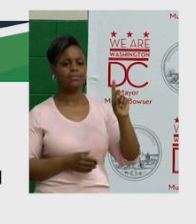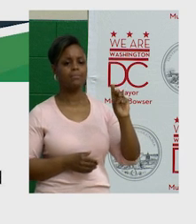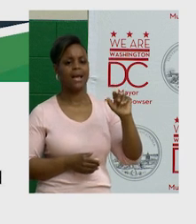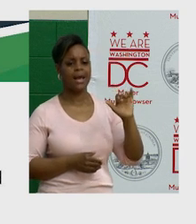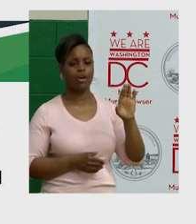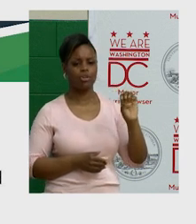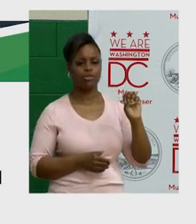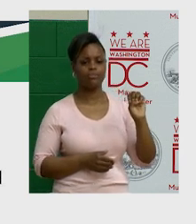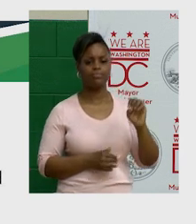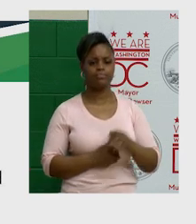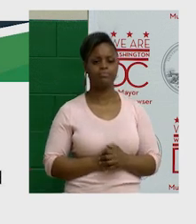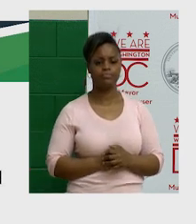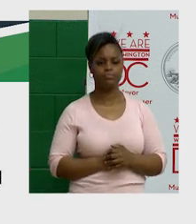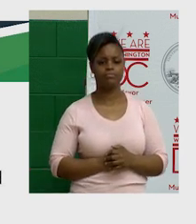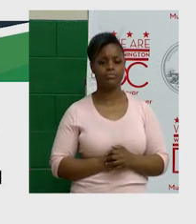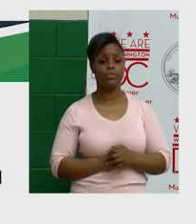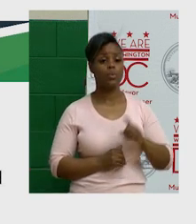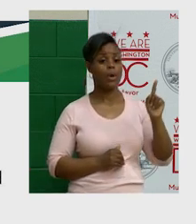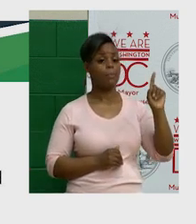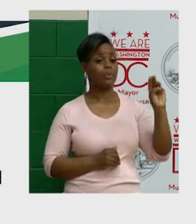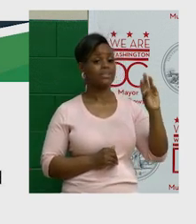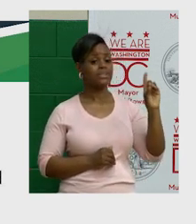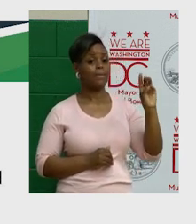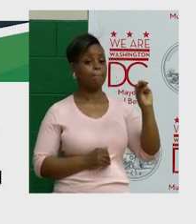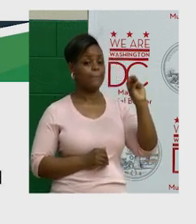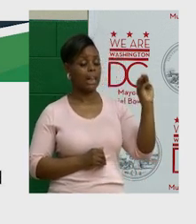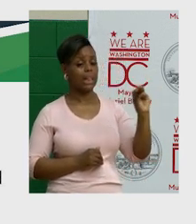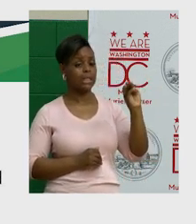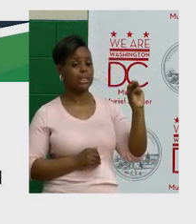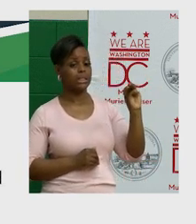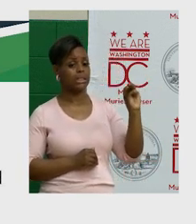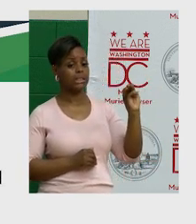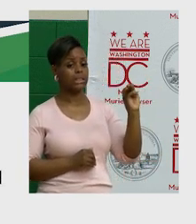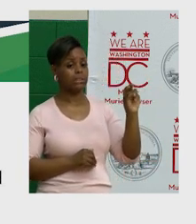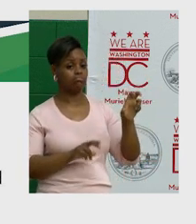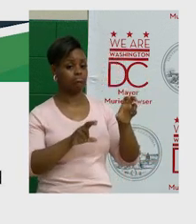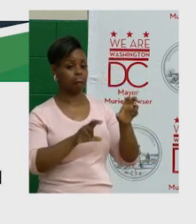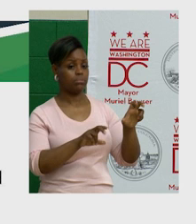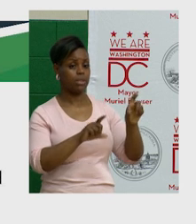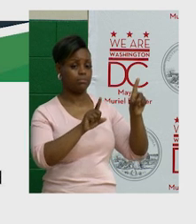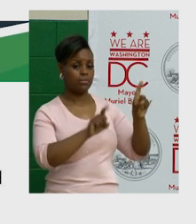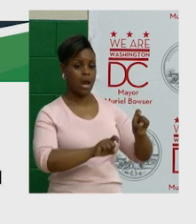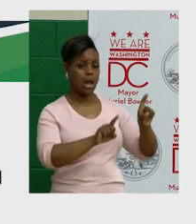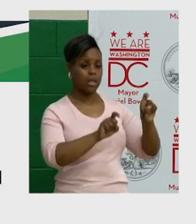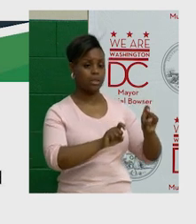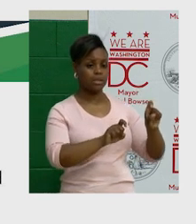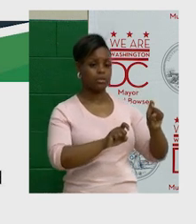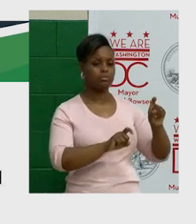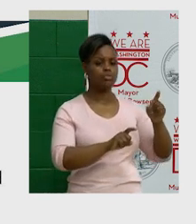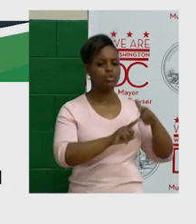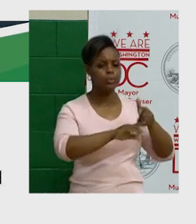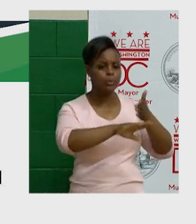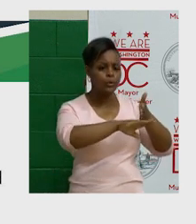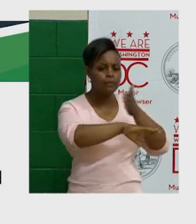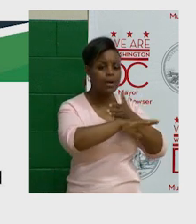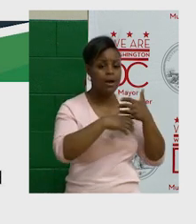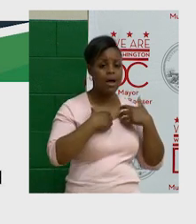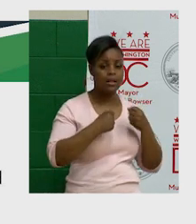invested $1.6 million to fund a pilot intervention to reduce preterm births and improve health outcomes for